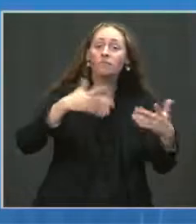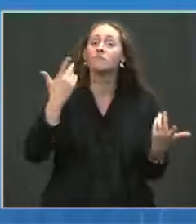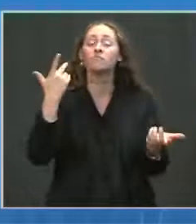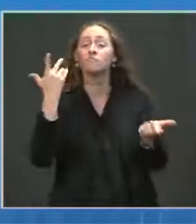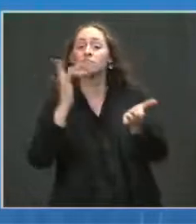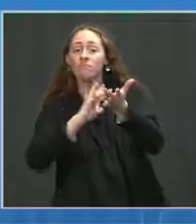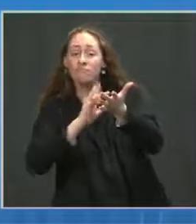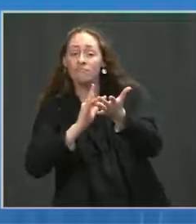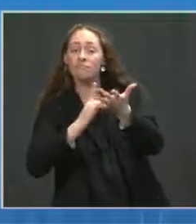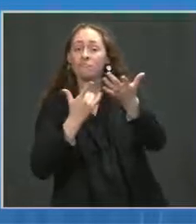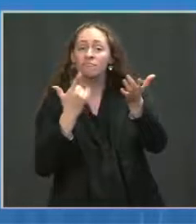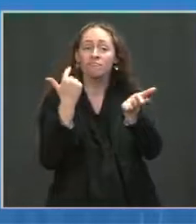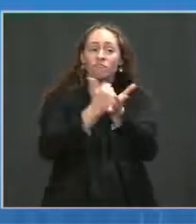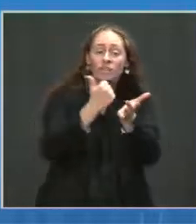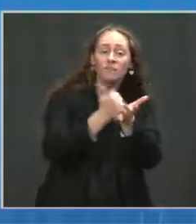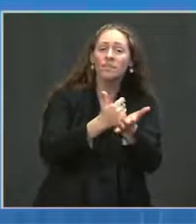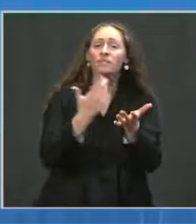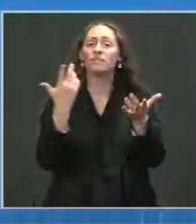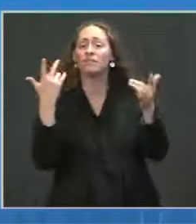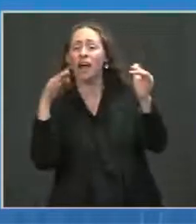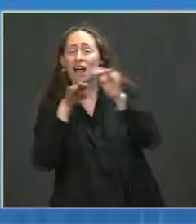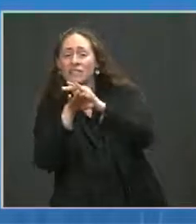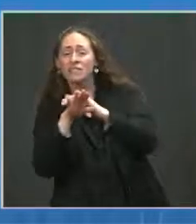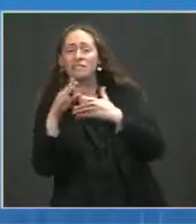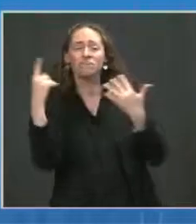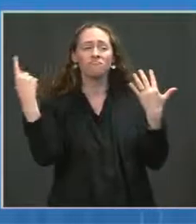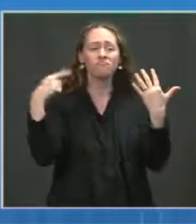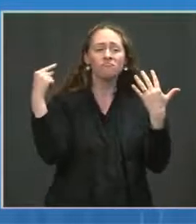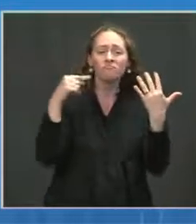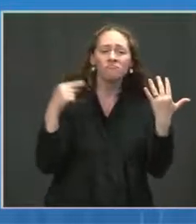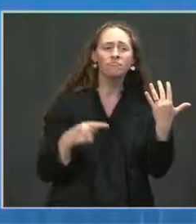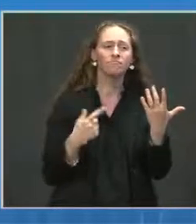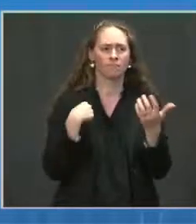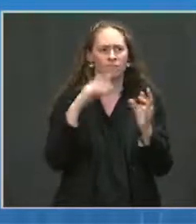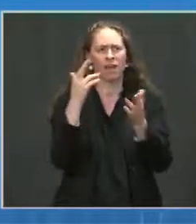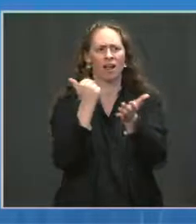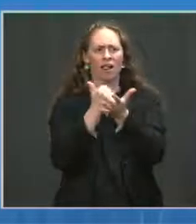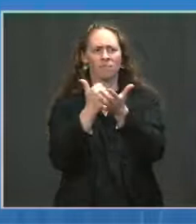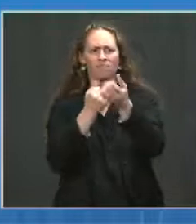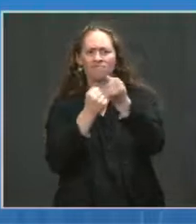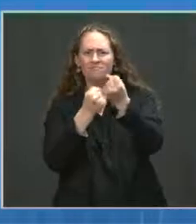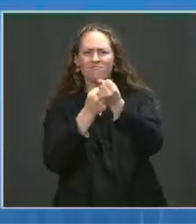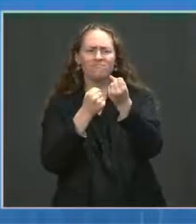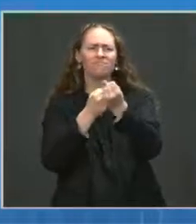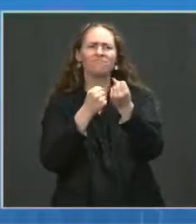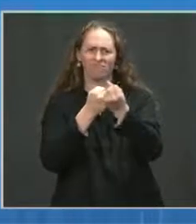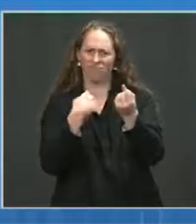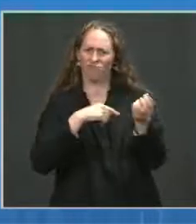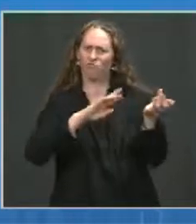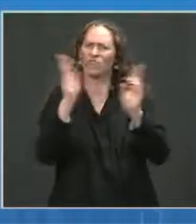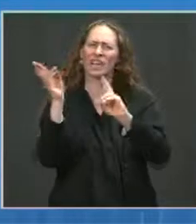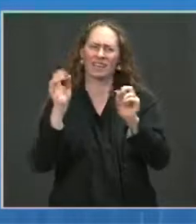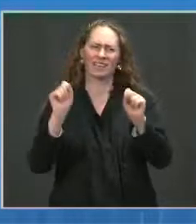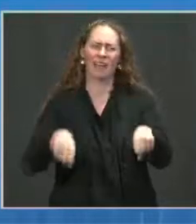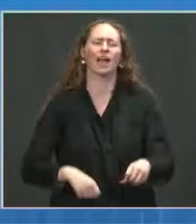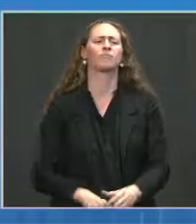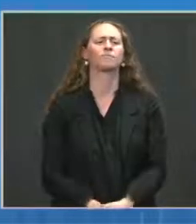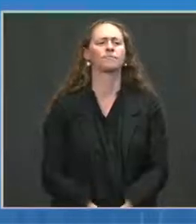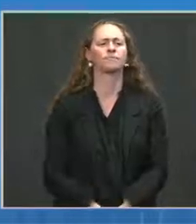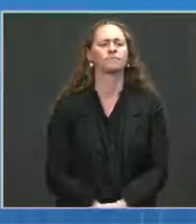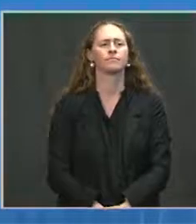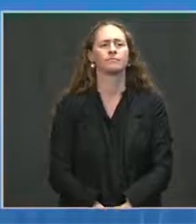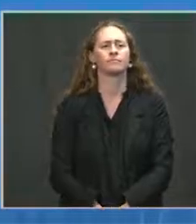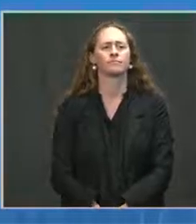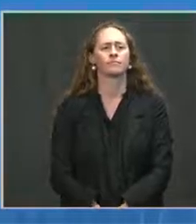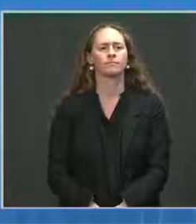vaccine access and uptake, or other state-specific needs. For example, in Missouri,